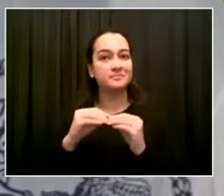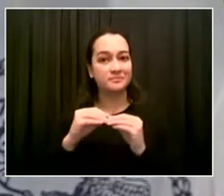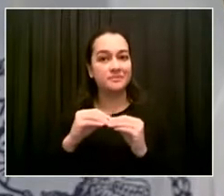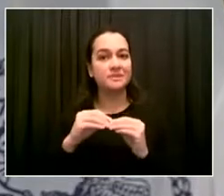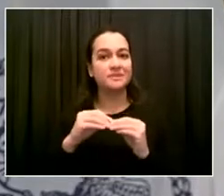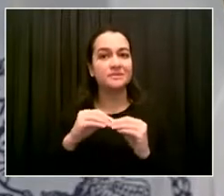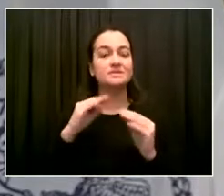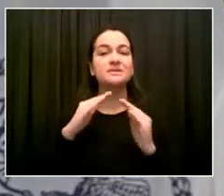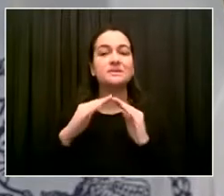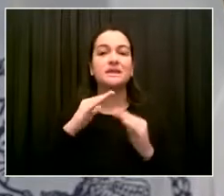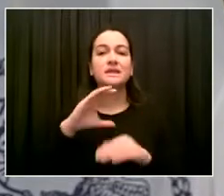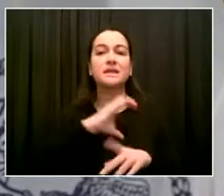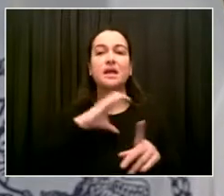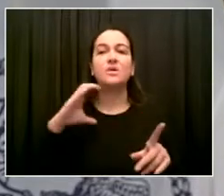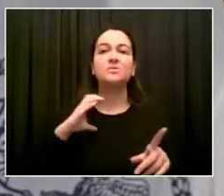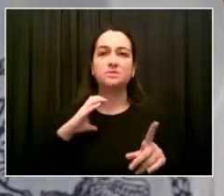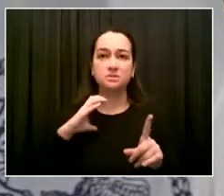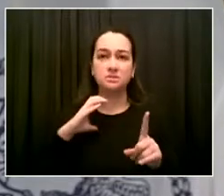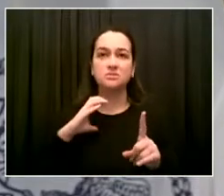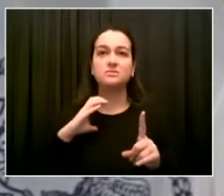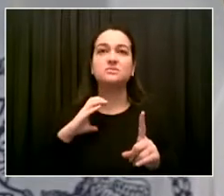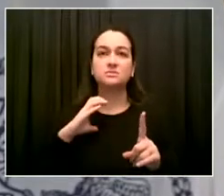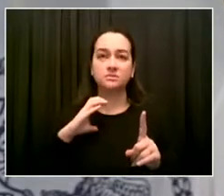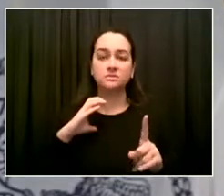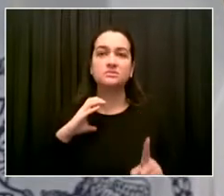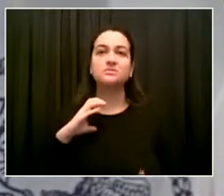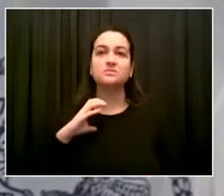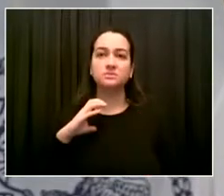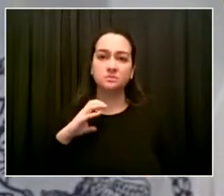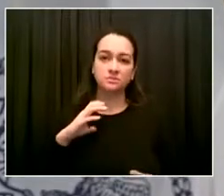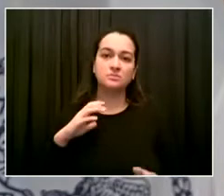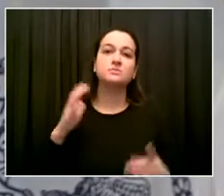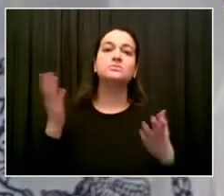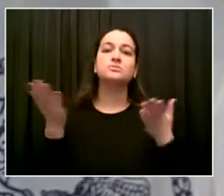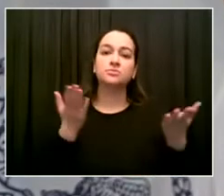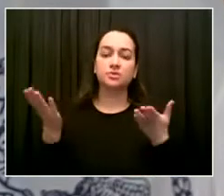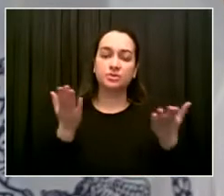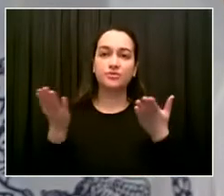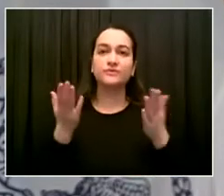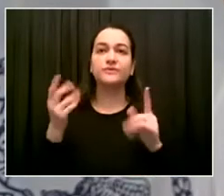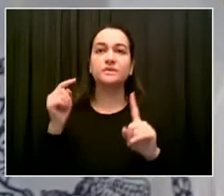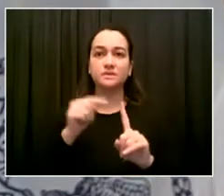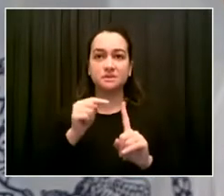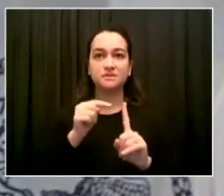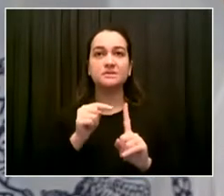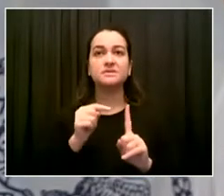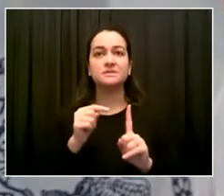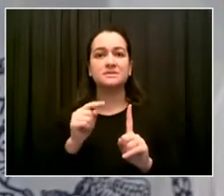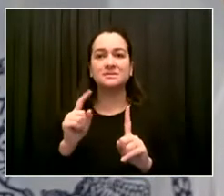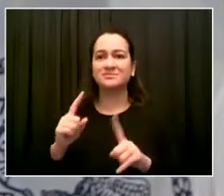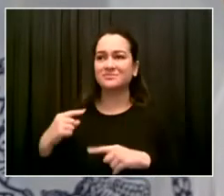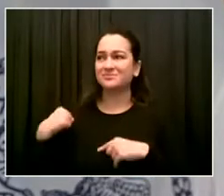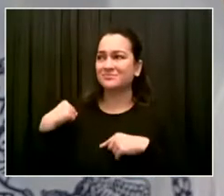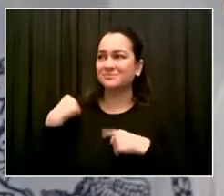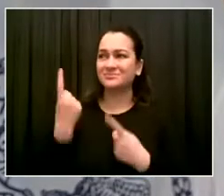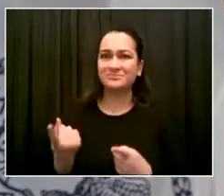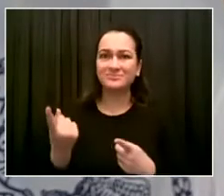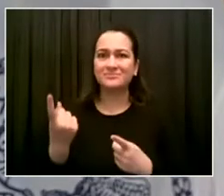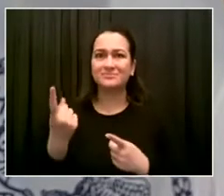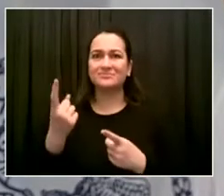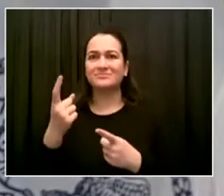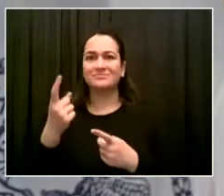of restoring sanitation services as quickly as possible, as we finally got some more support from the stimulus,